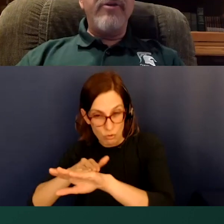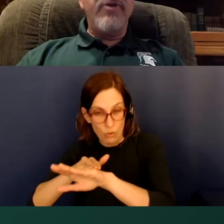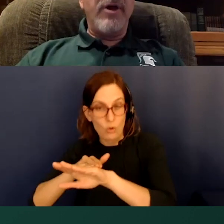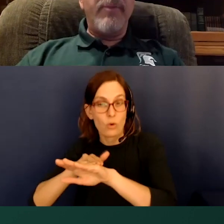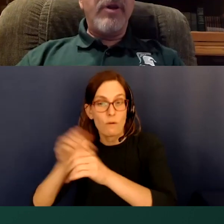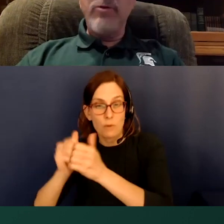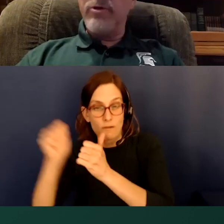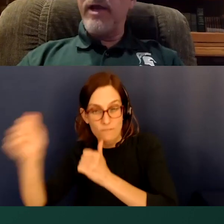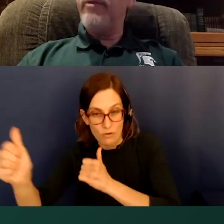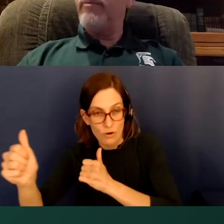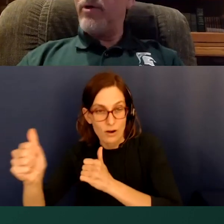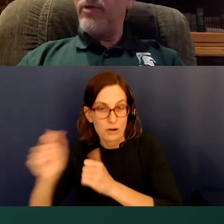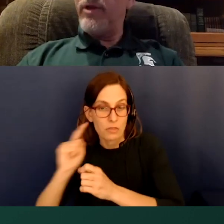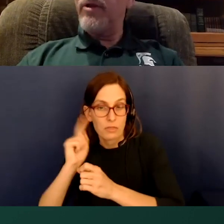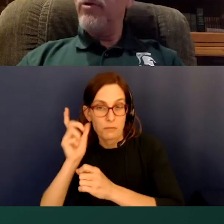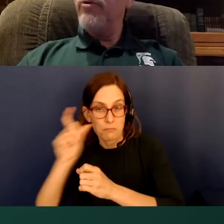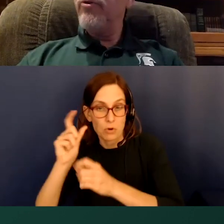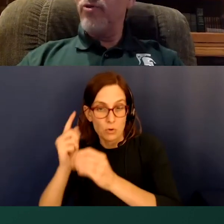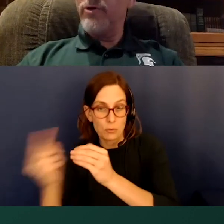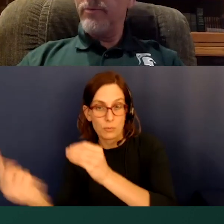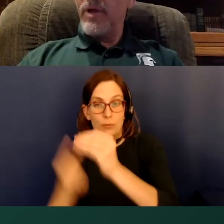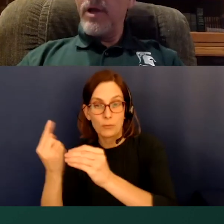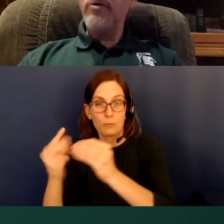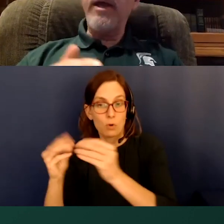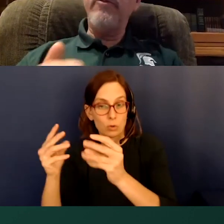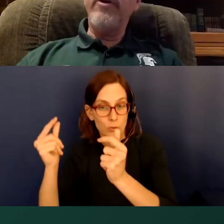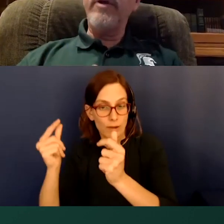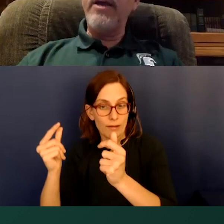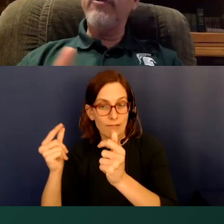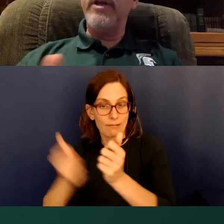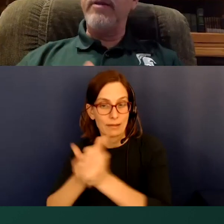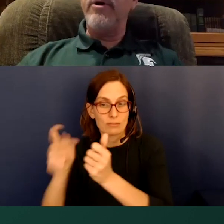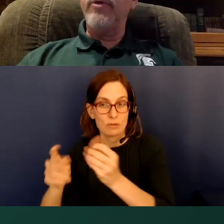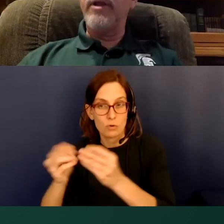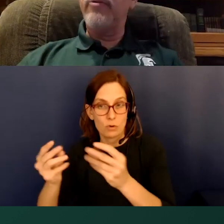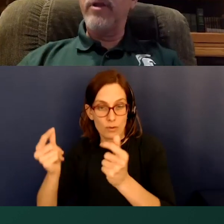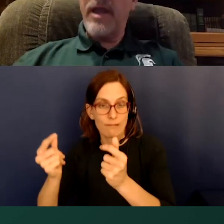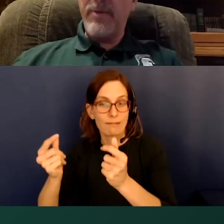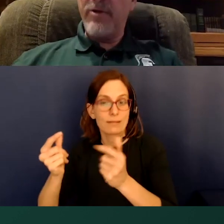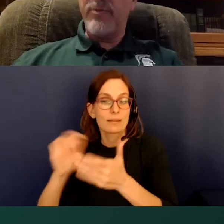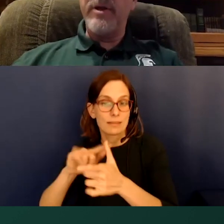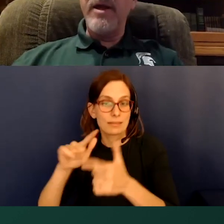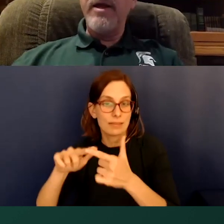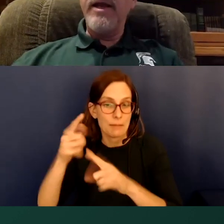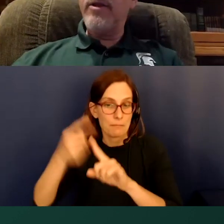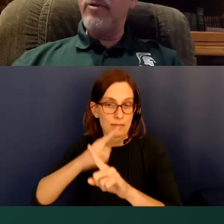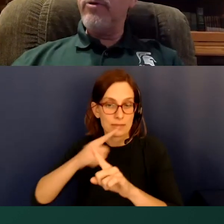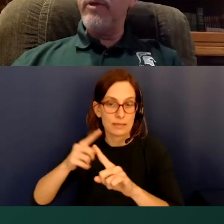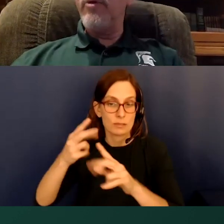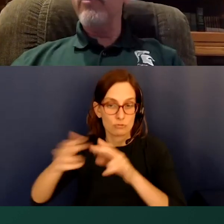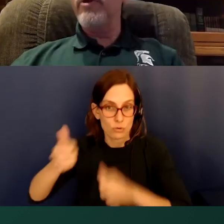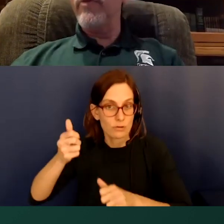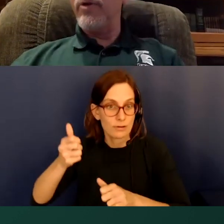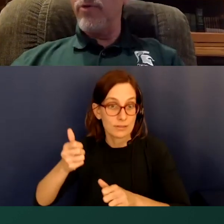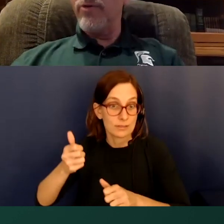moon catches up sooner and the month is shorter. So that variation in month is not due to sloppy measurement. It's due to